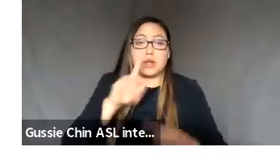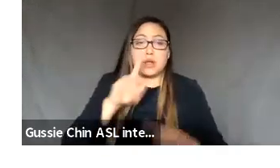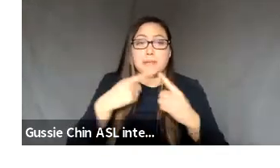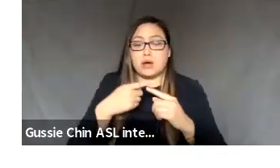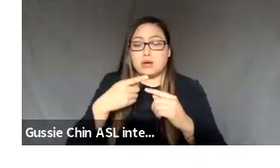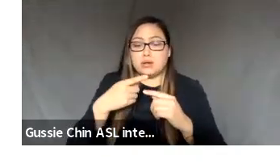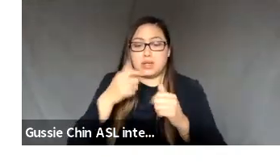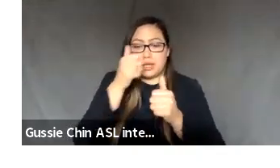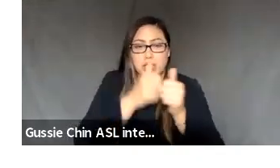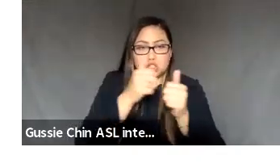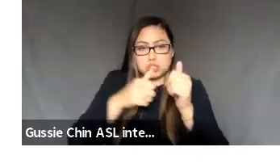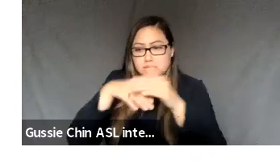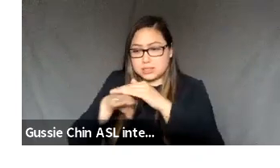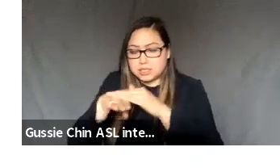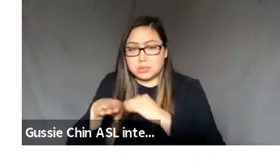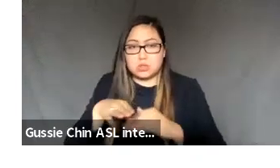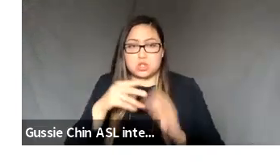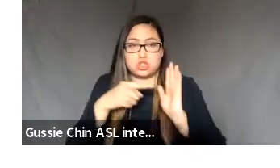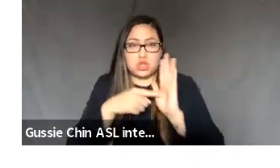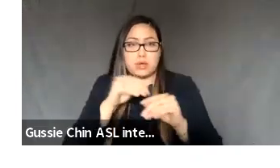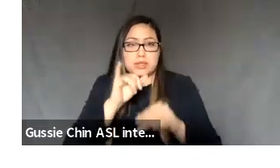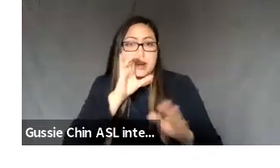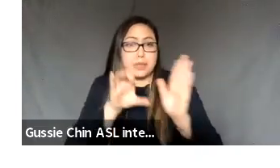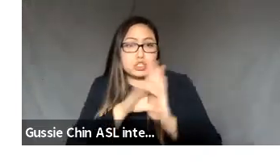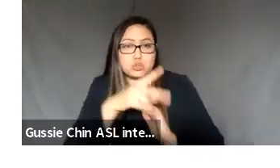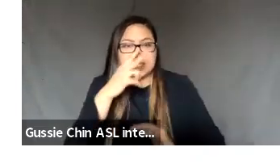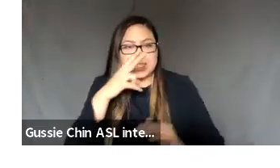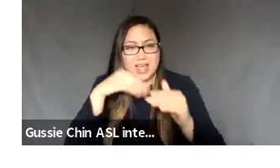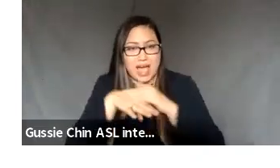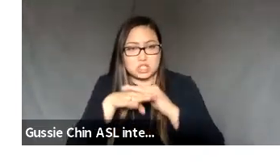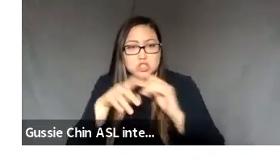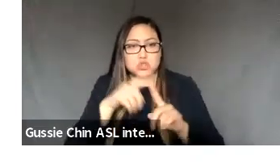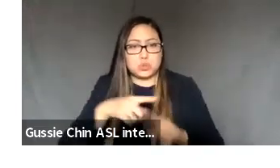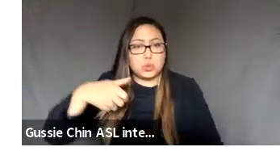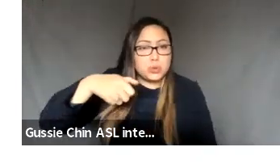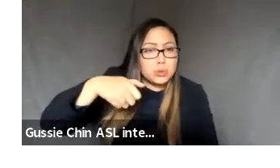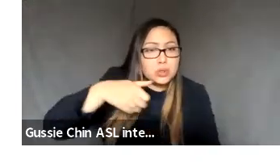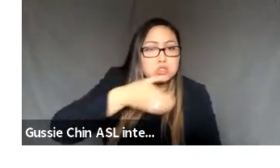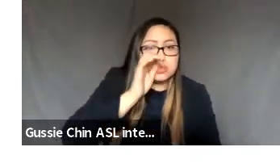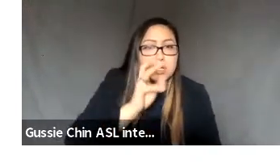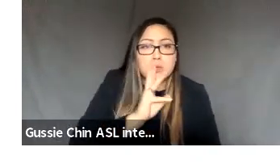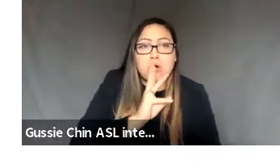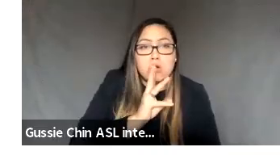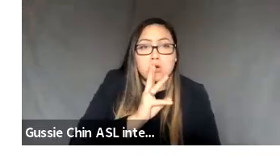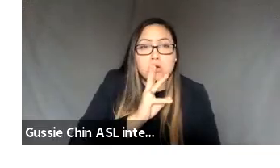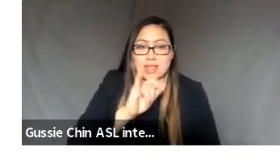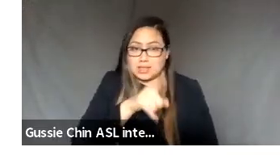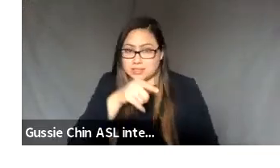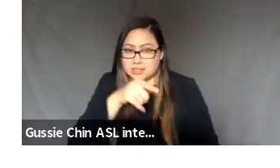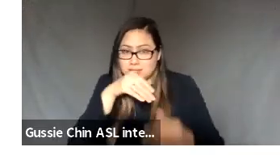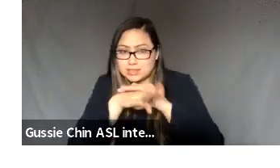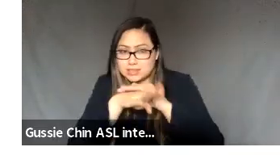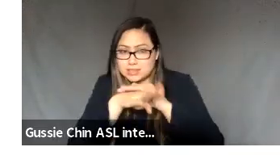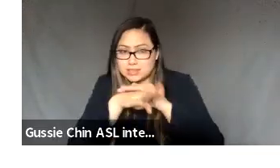as we show here on the slide, where we show access to the drinking fountain that you have, that's an accessible element. And then